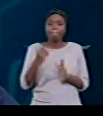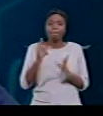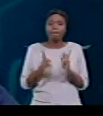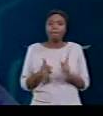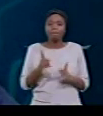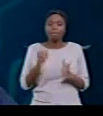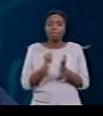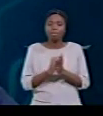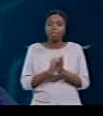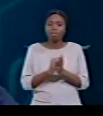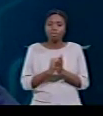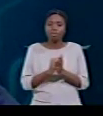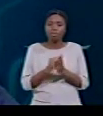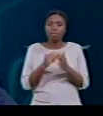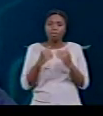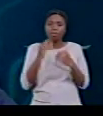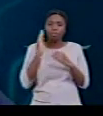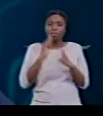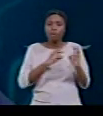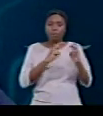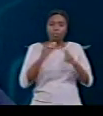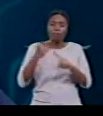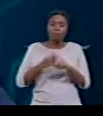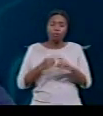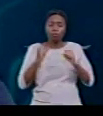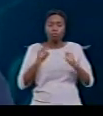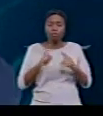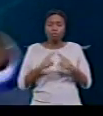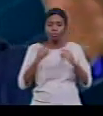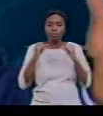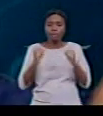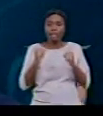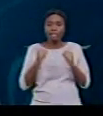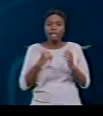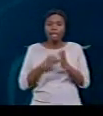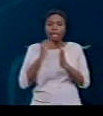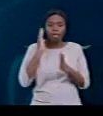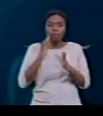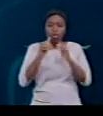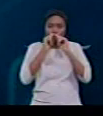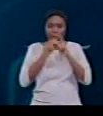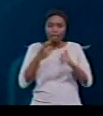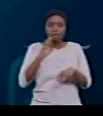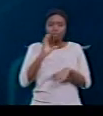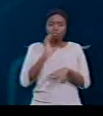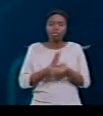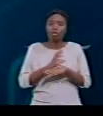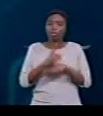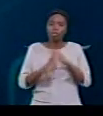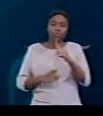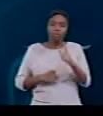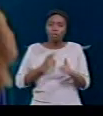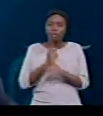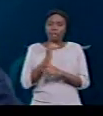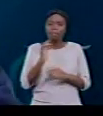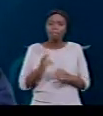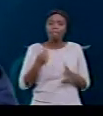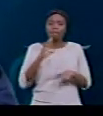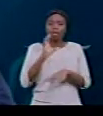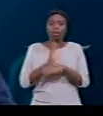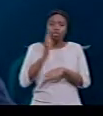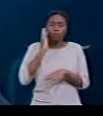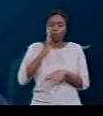it, they will grow from strength to strength. You will bless the church globally. The church will be